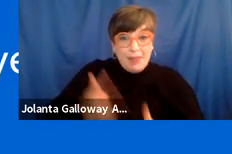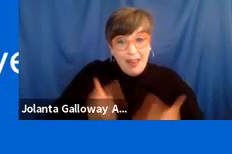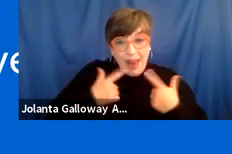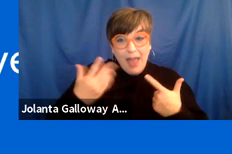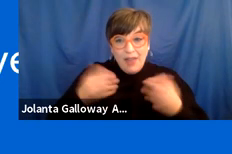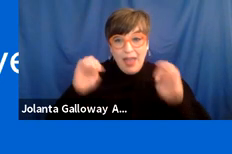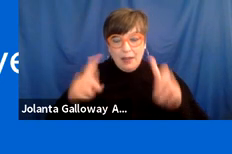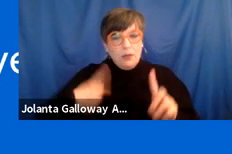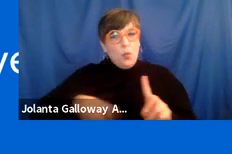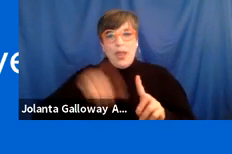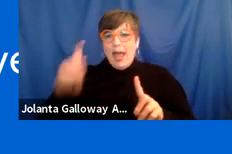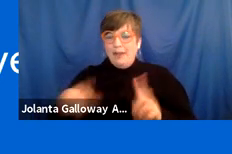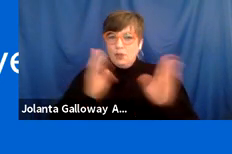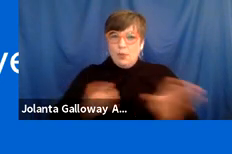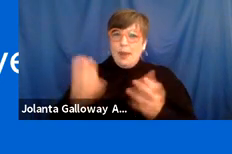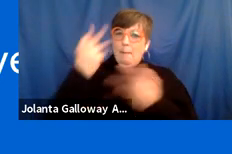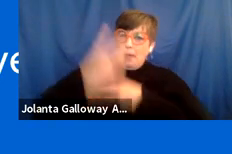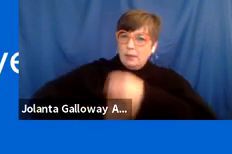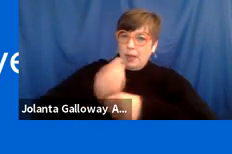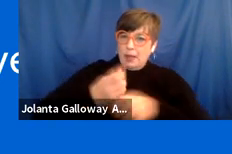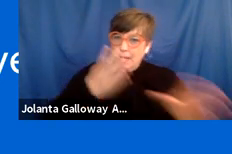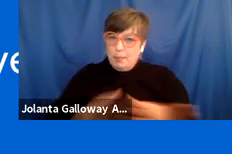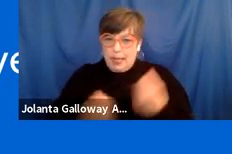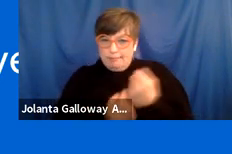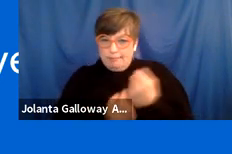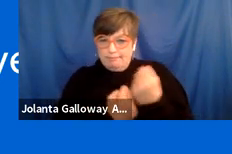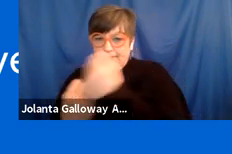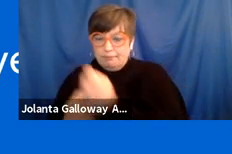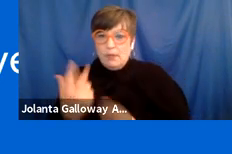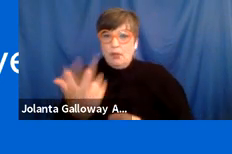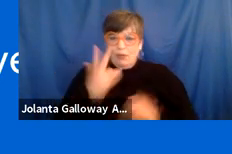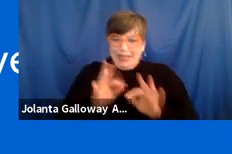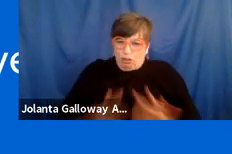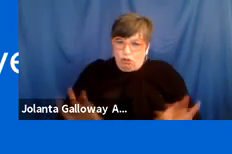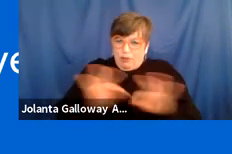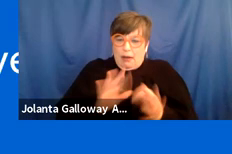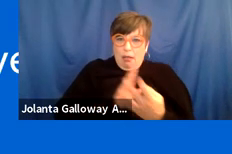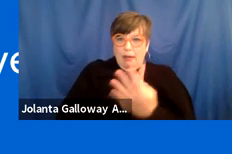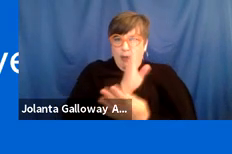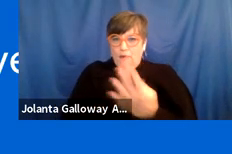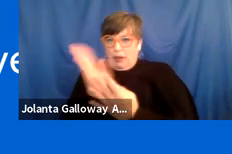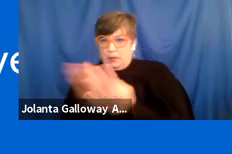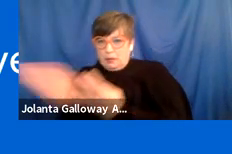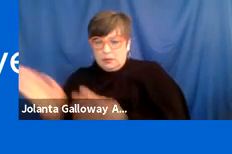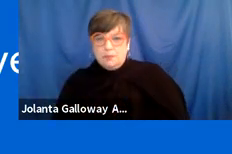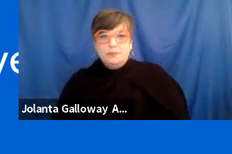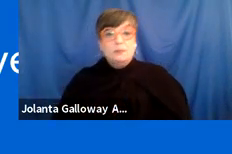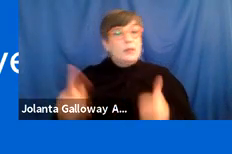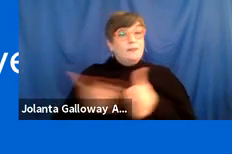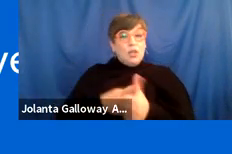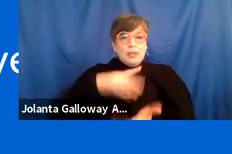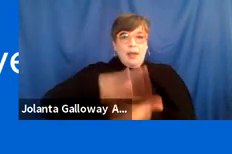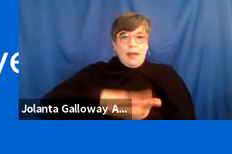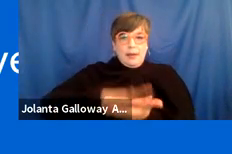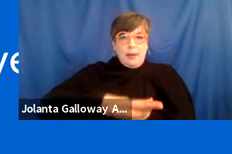must prepare a multi-year plan to support students in three critical areas. The first, of course, is academic supports. We